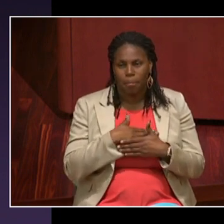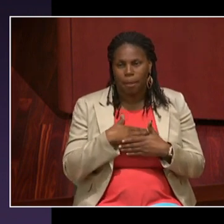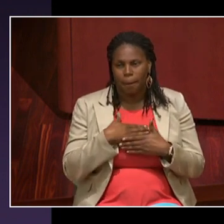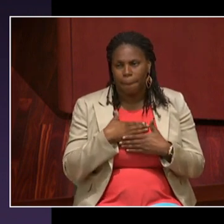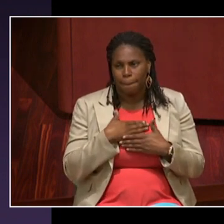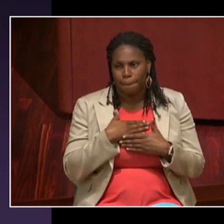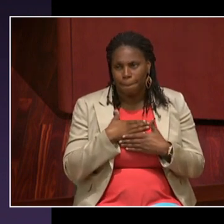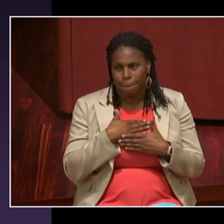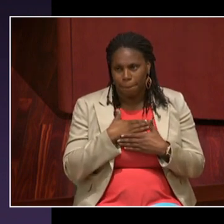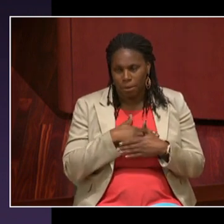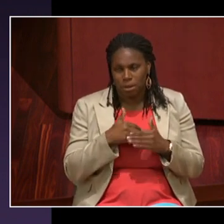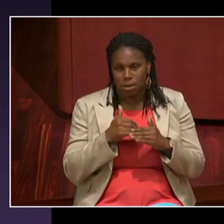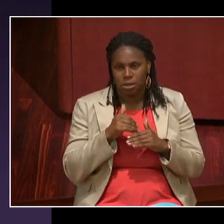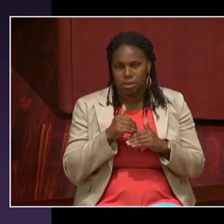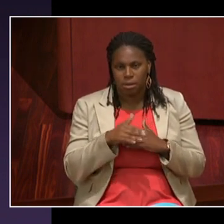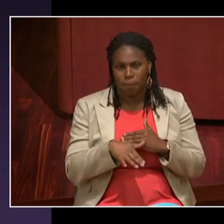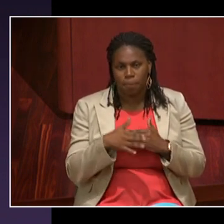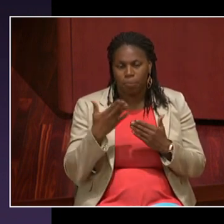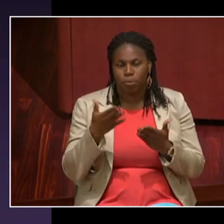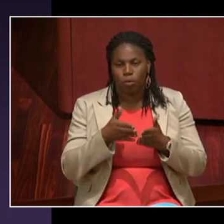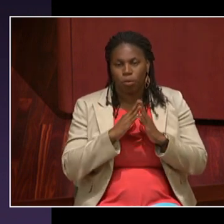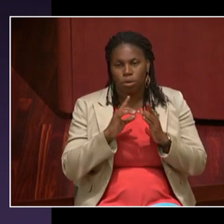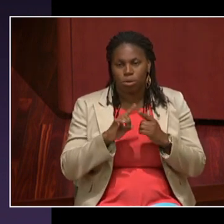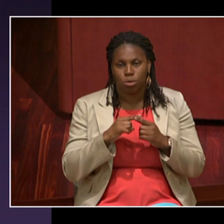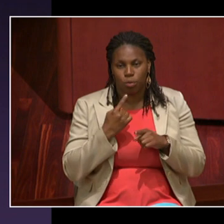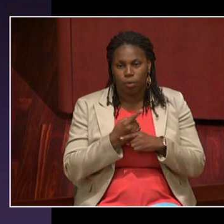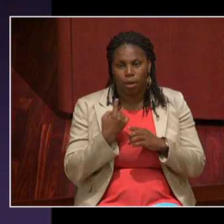you're sending your request to the correct email address.